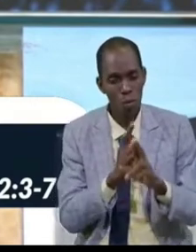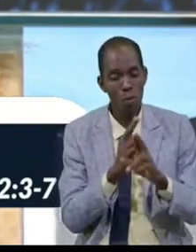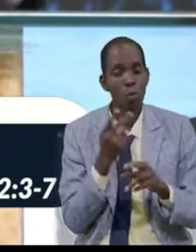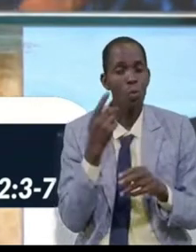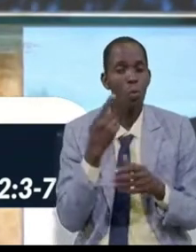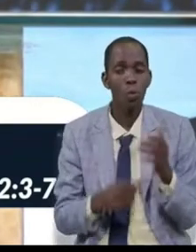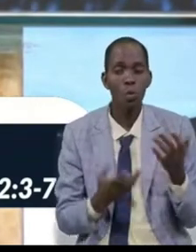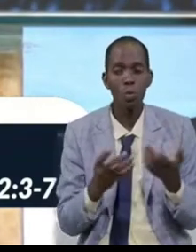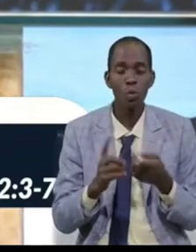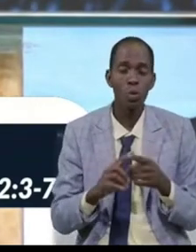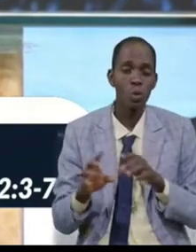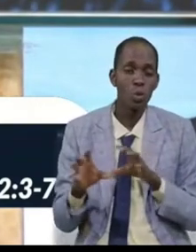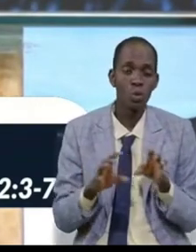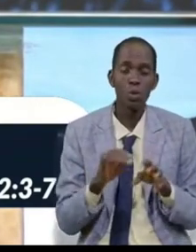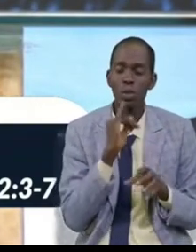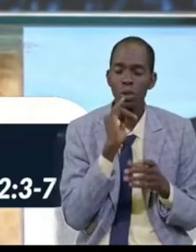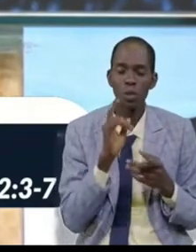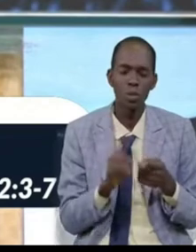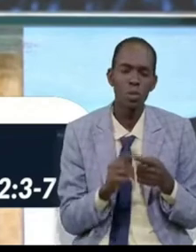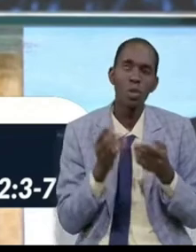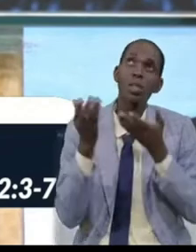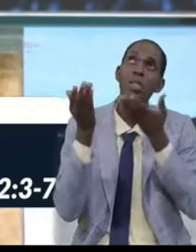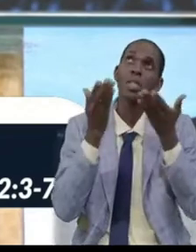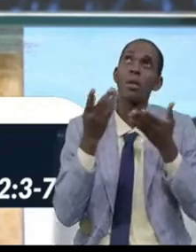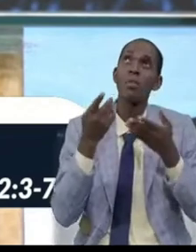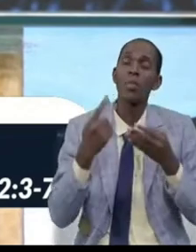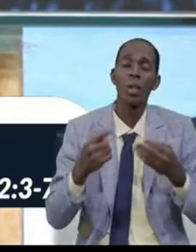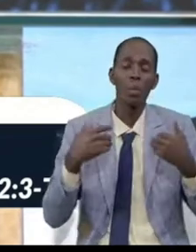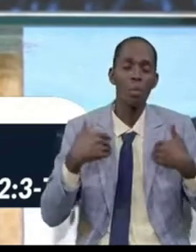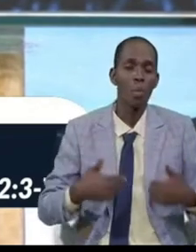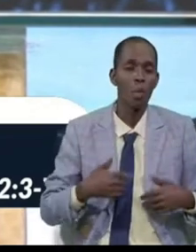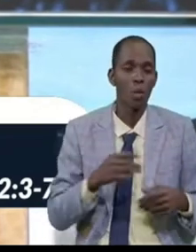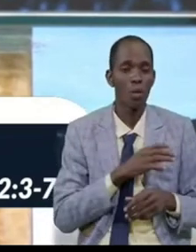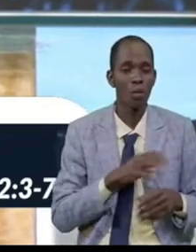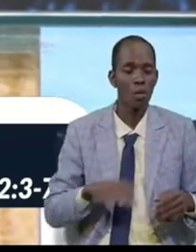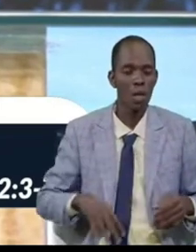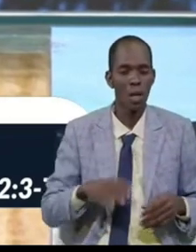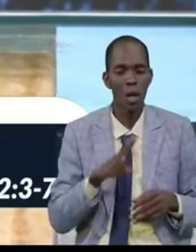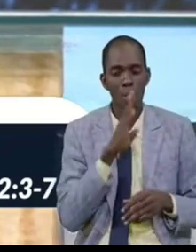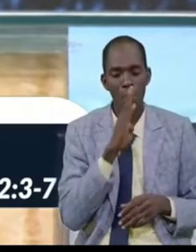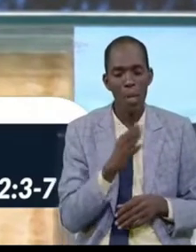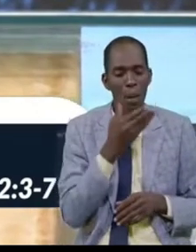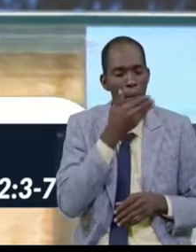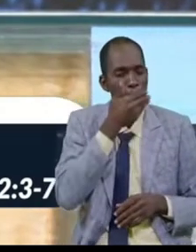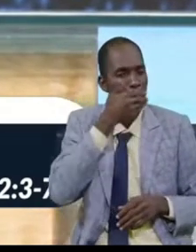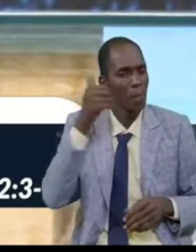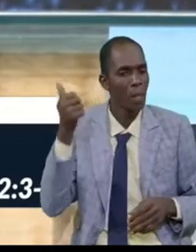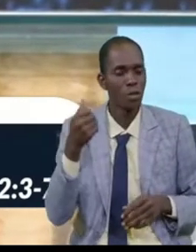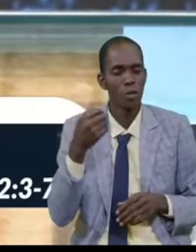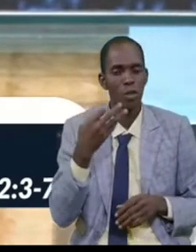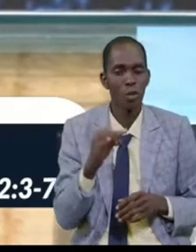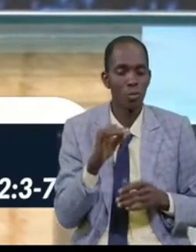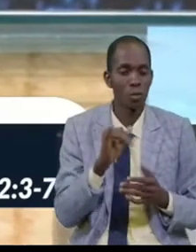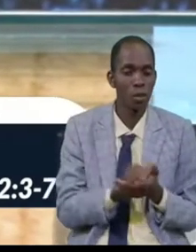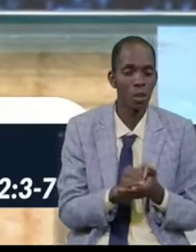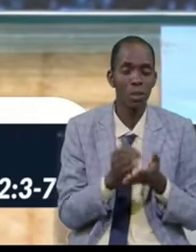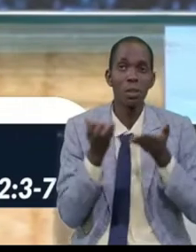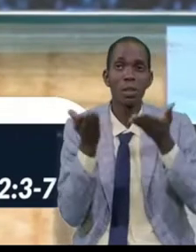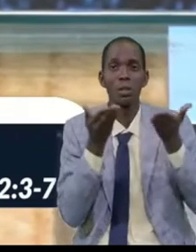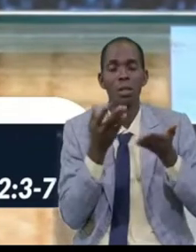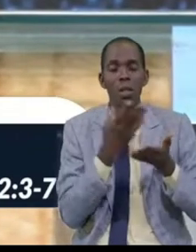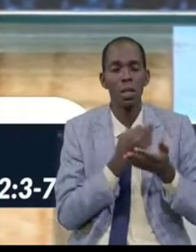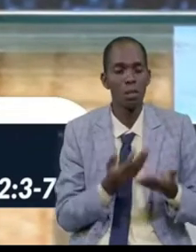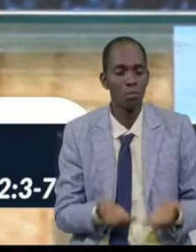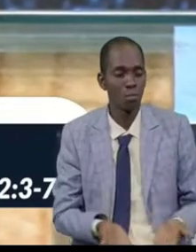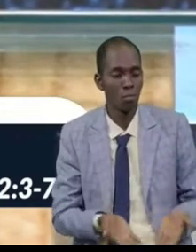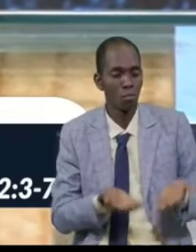do is to serve the body of Christ and be your best for them, so that you lift them up out